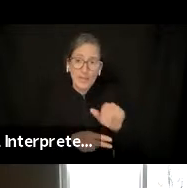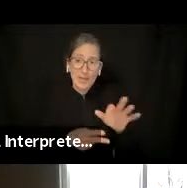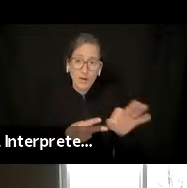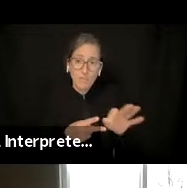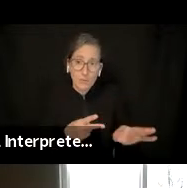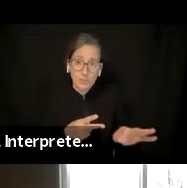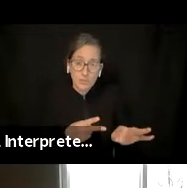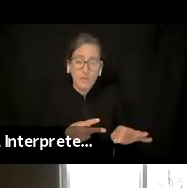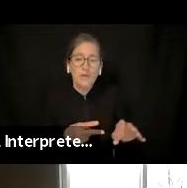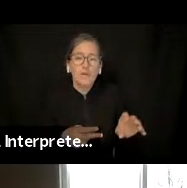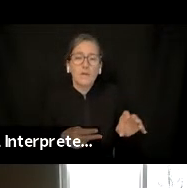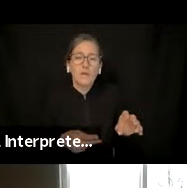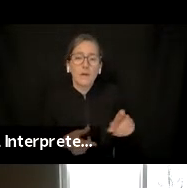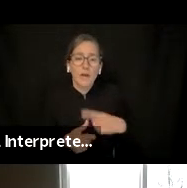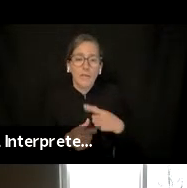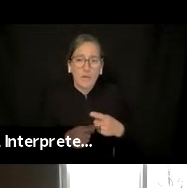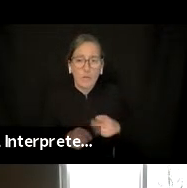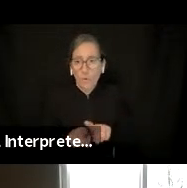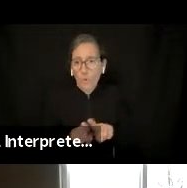two,